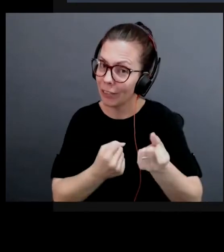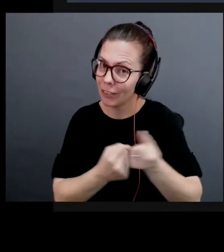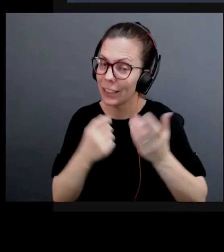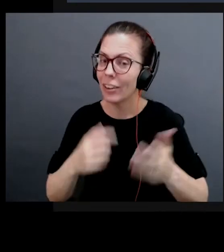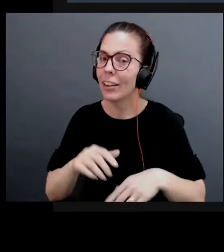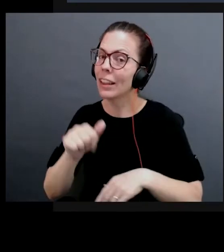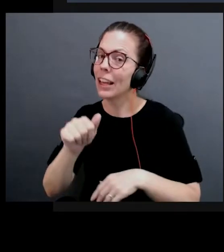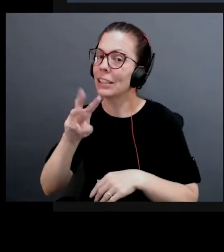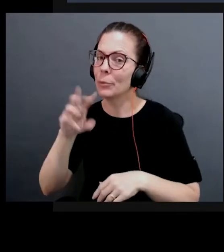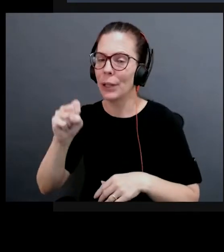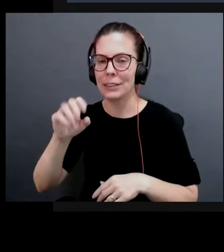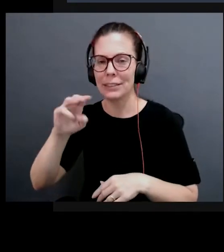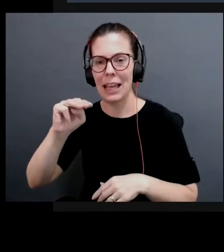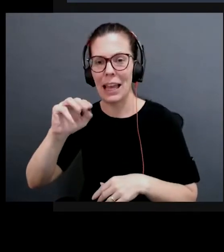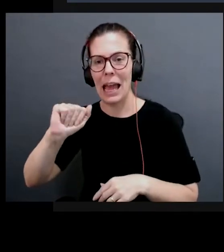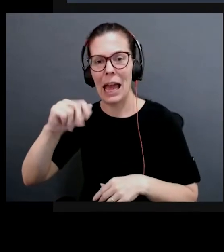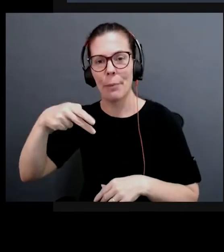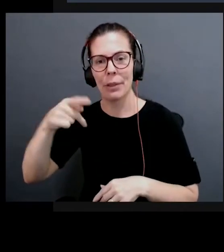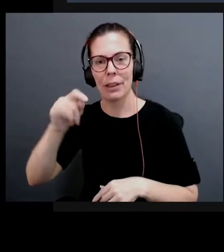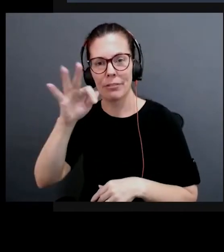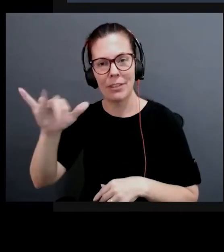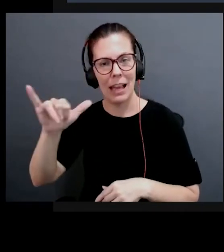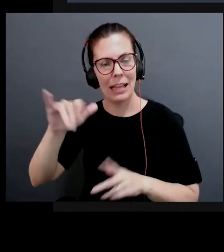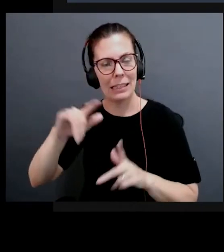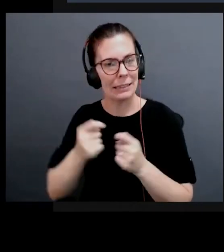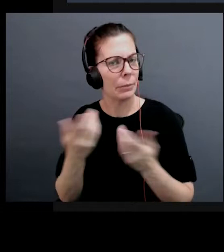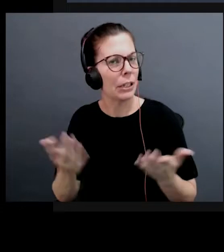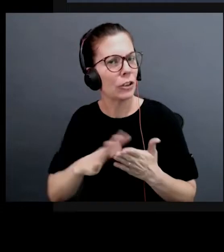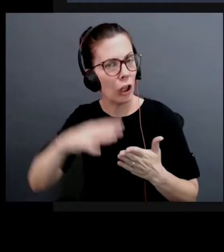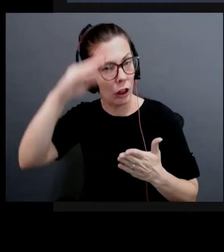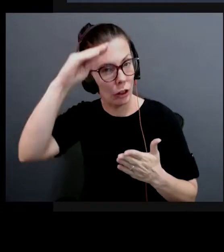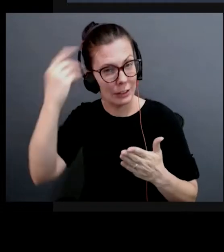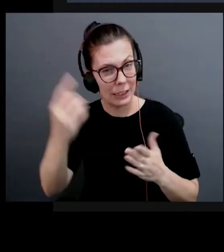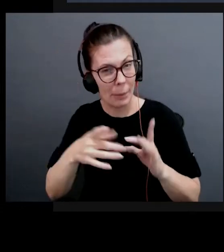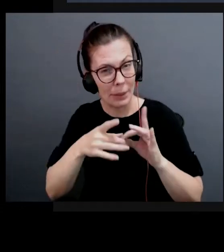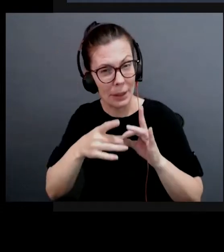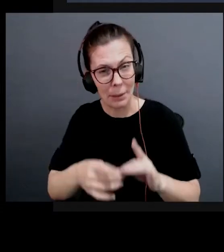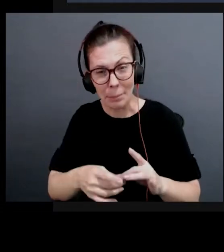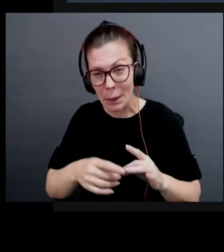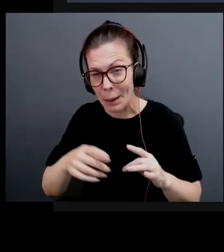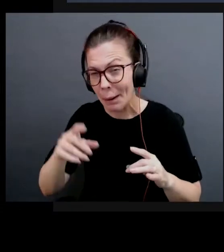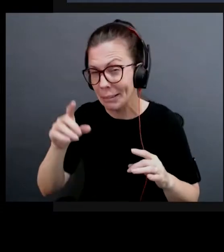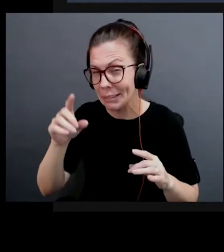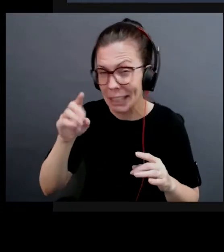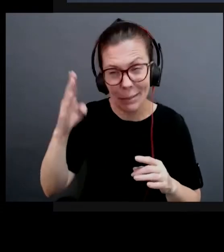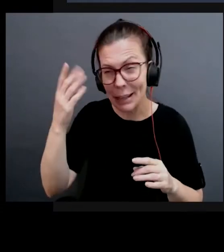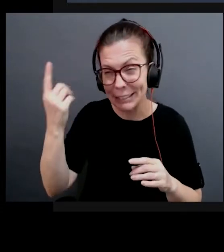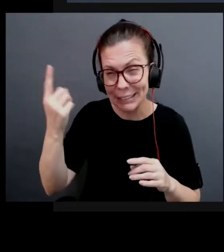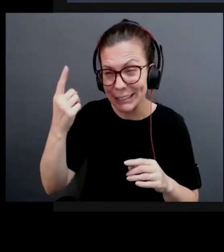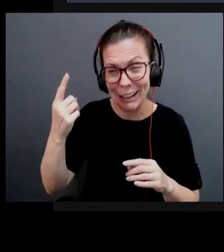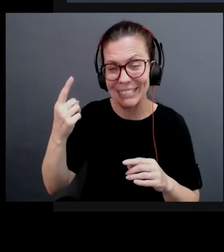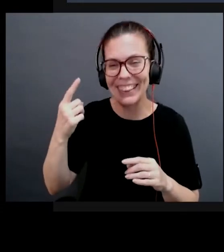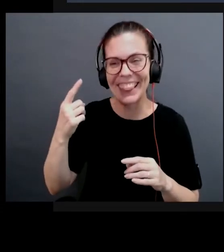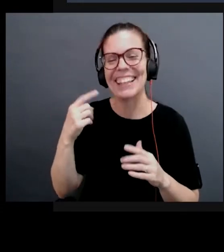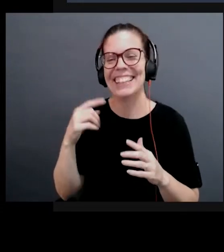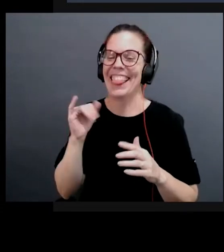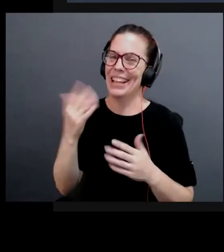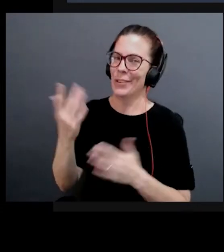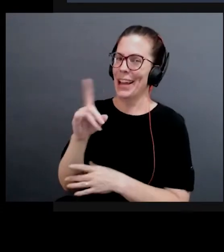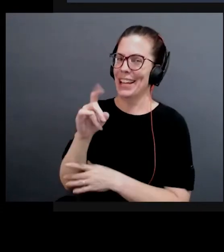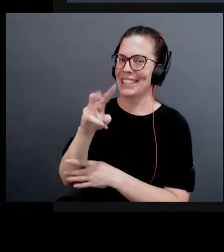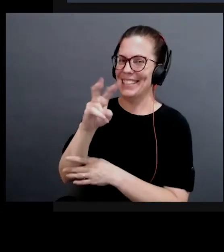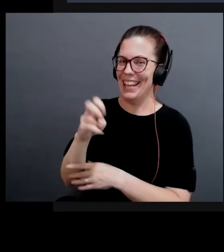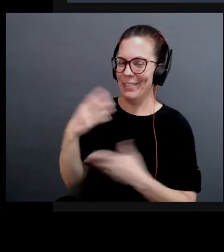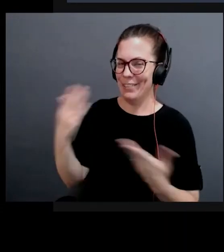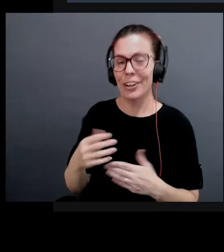team, and I'm here to learn something about graph databases or something like that. That's why Dave is here. So, Dave,